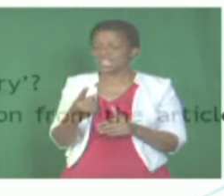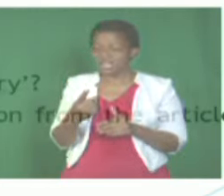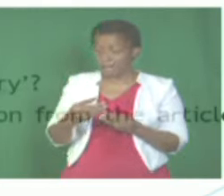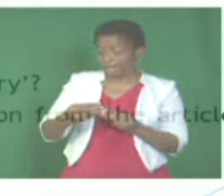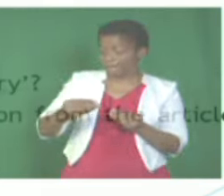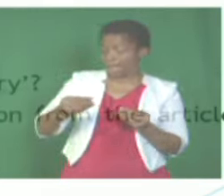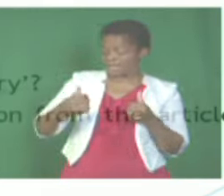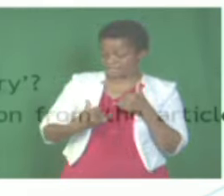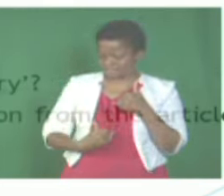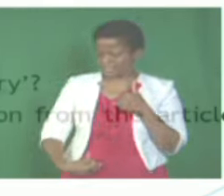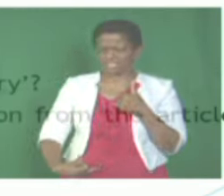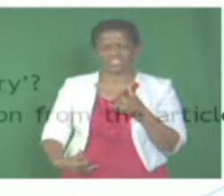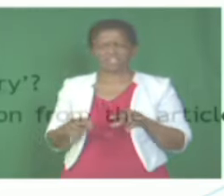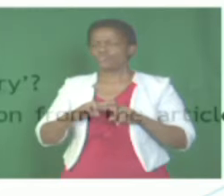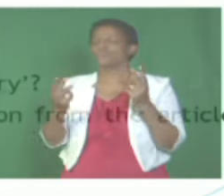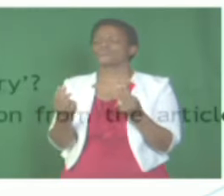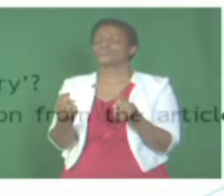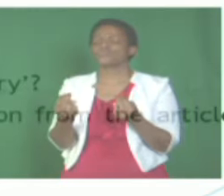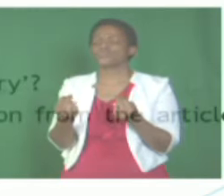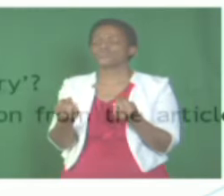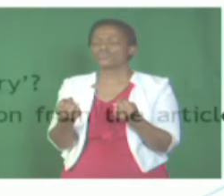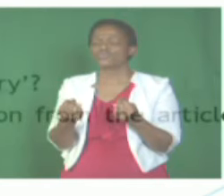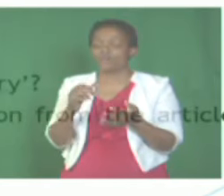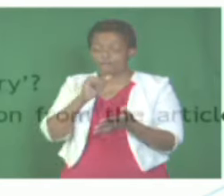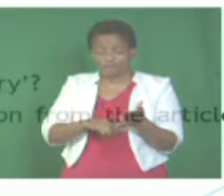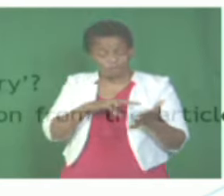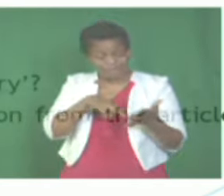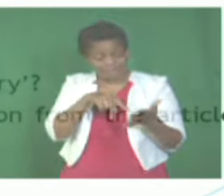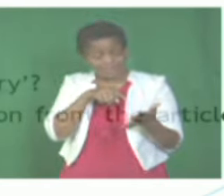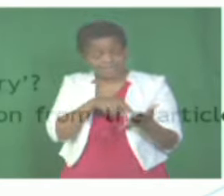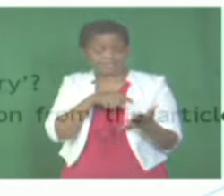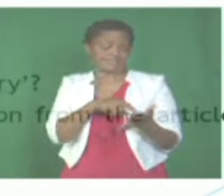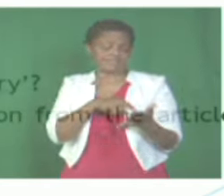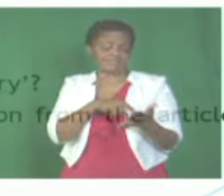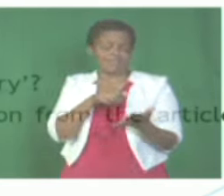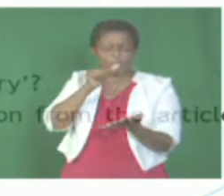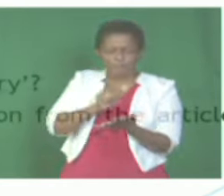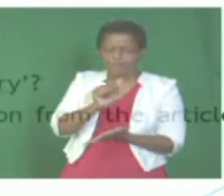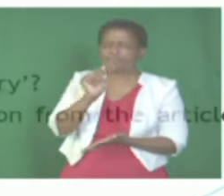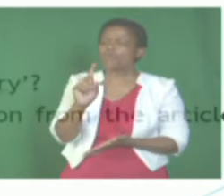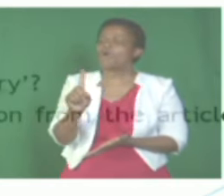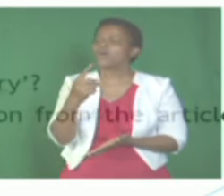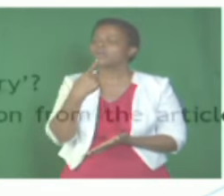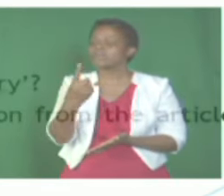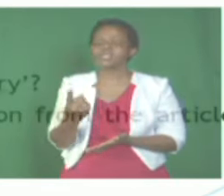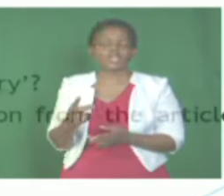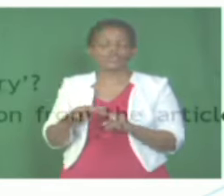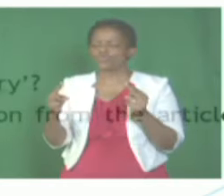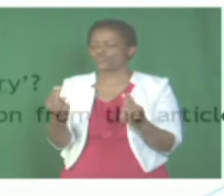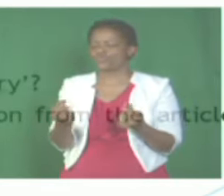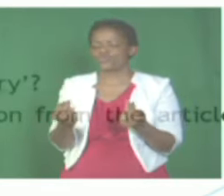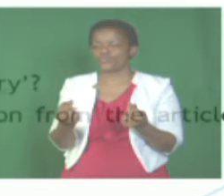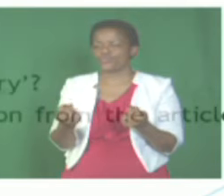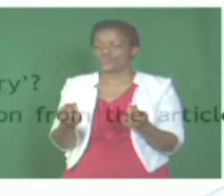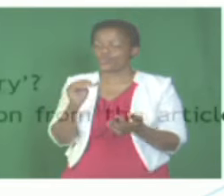practice. Name some information from the article that proves this. When you are going to be doing this part, it means that you are just going